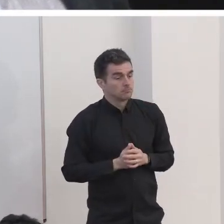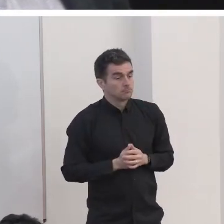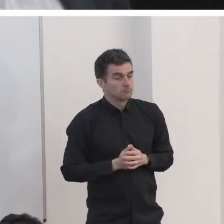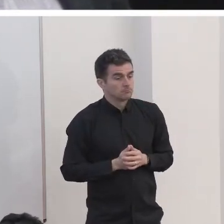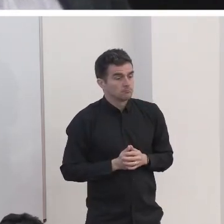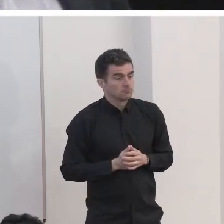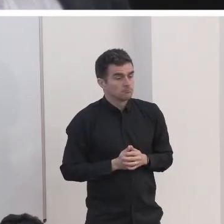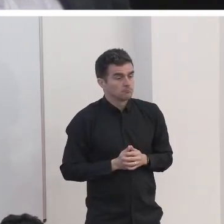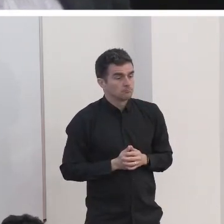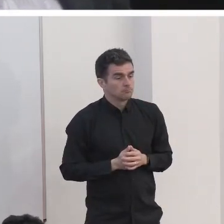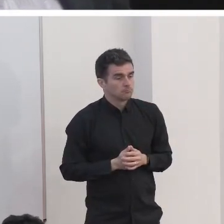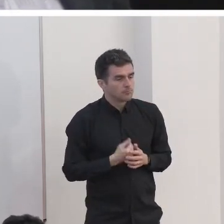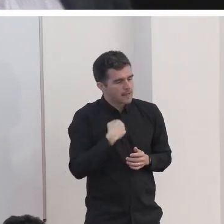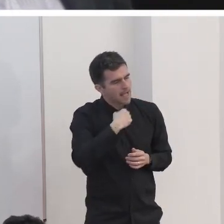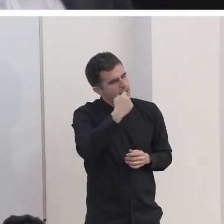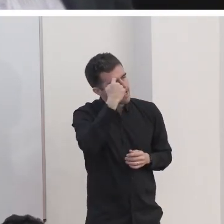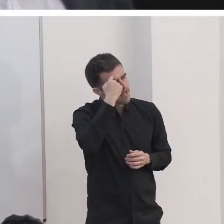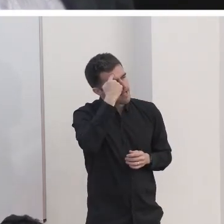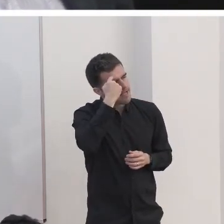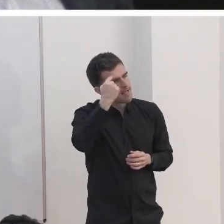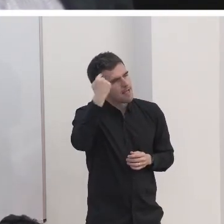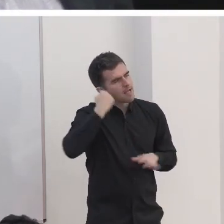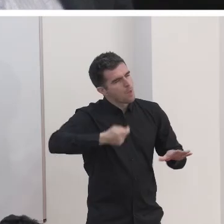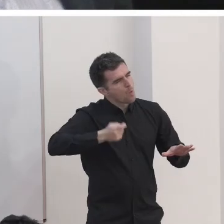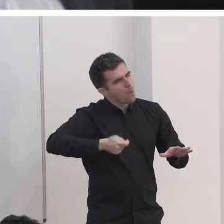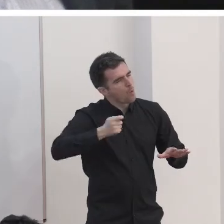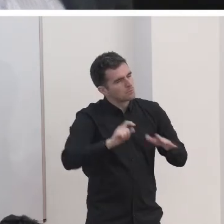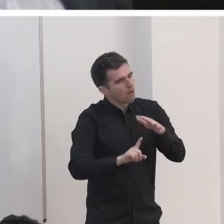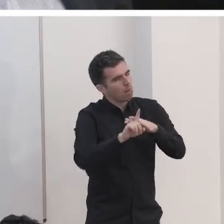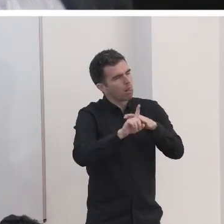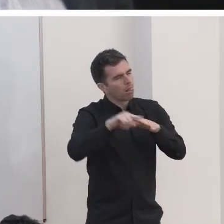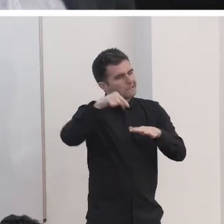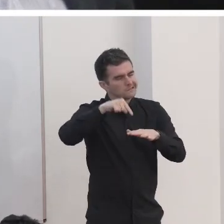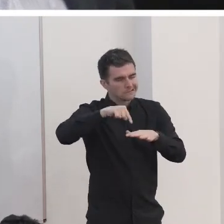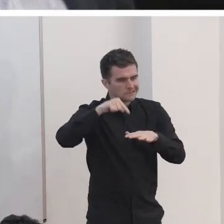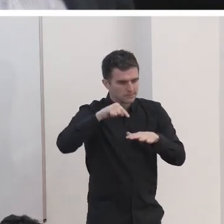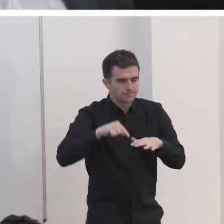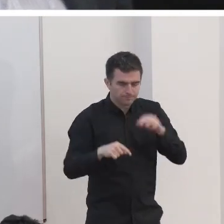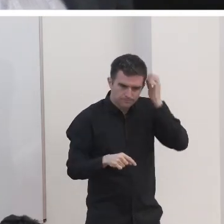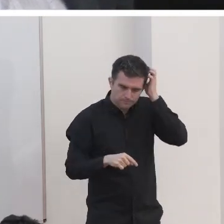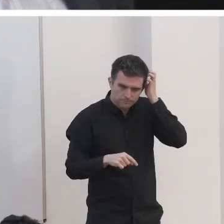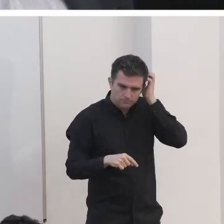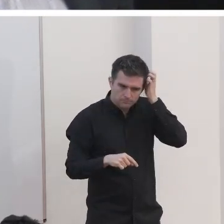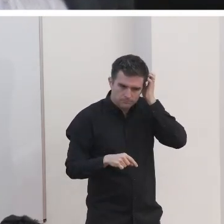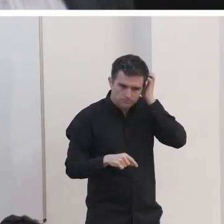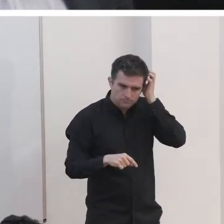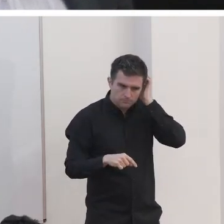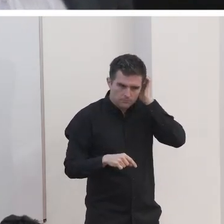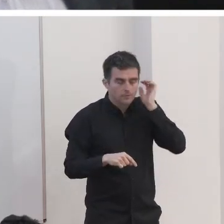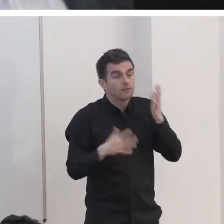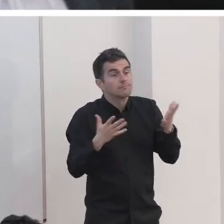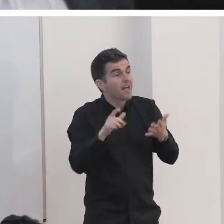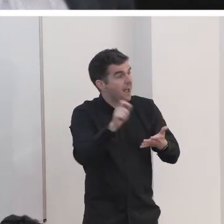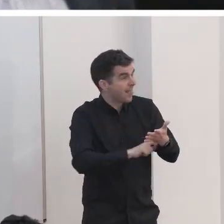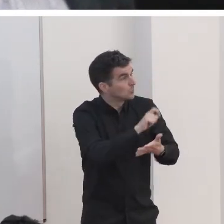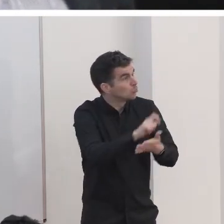Somebody registered twice, an hearing impaired person. You know, just because informations are not put into formats, accessible formats.